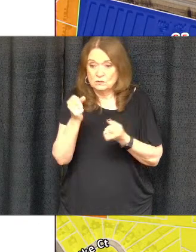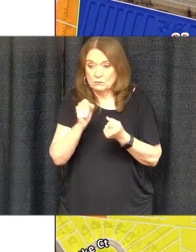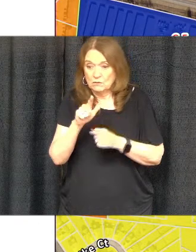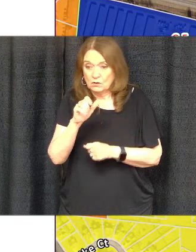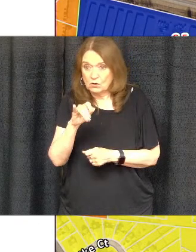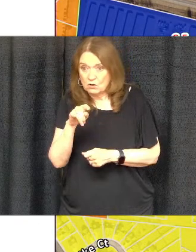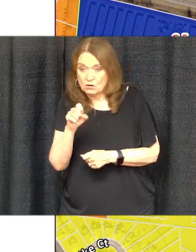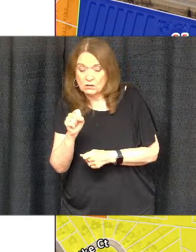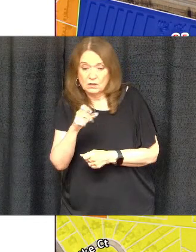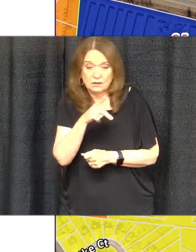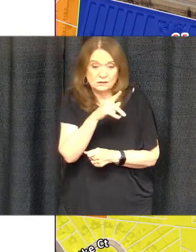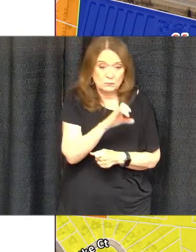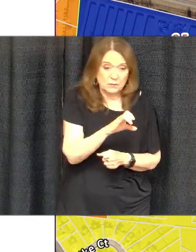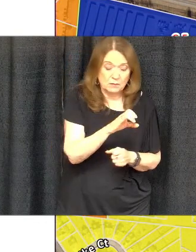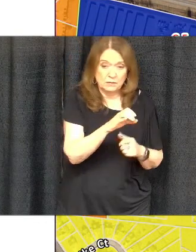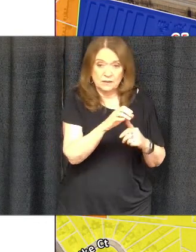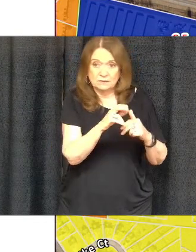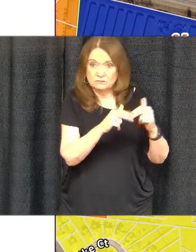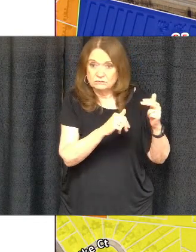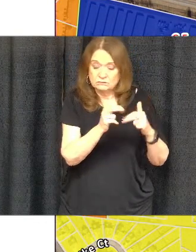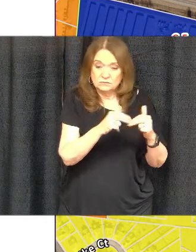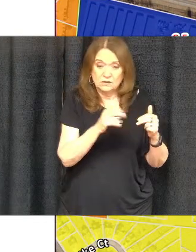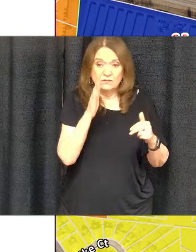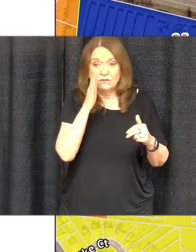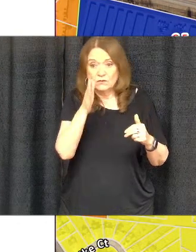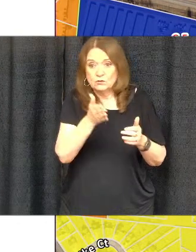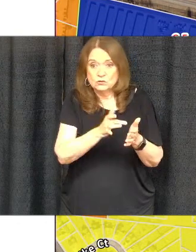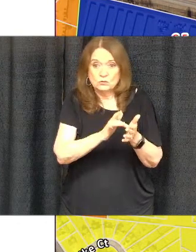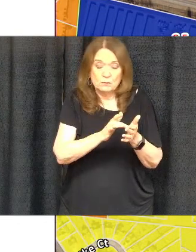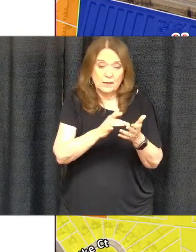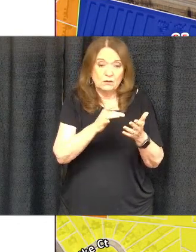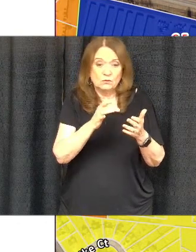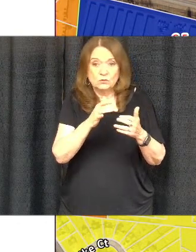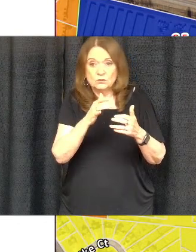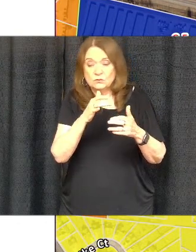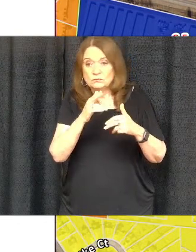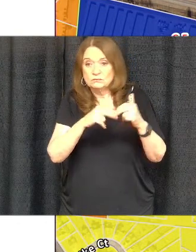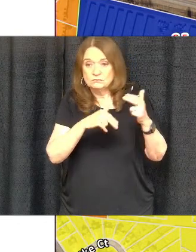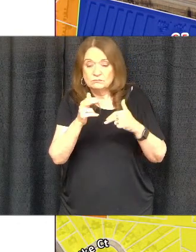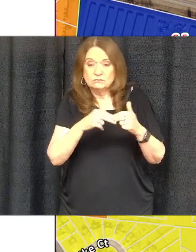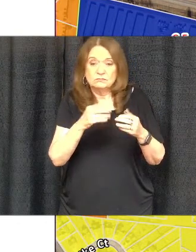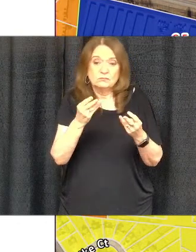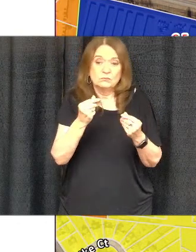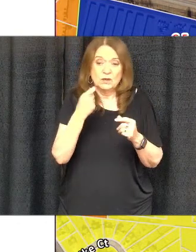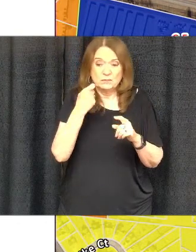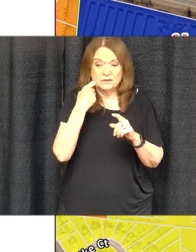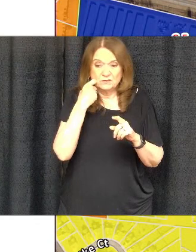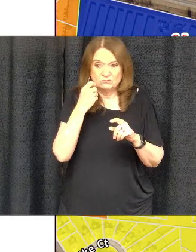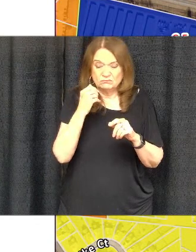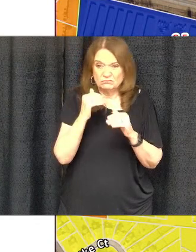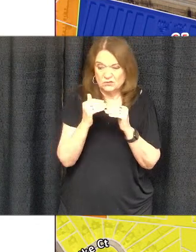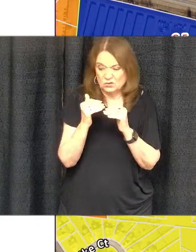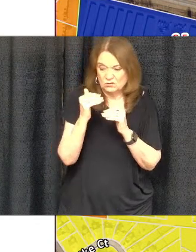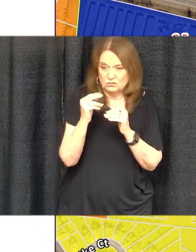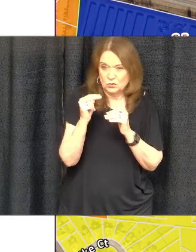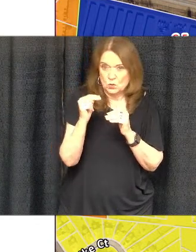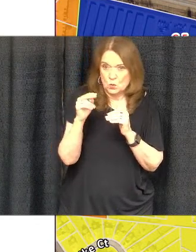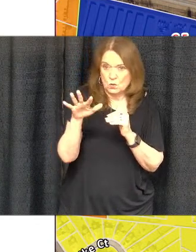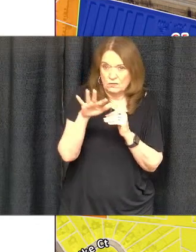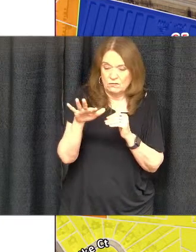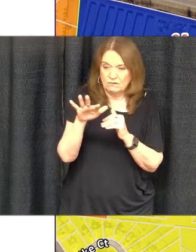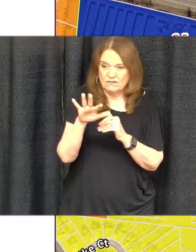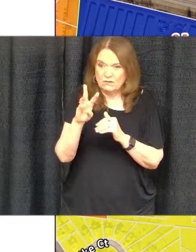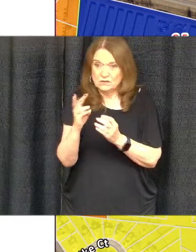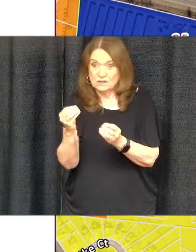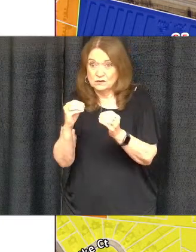Publix facility, another future medical facility possible. And as I mentioned, the property just north of this with 5 or 6 more